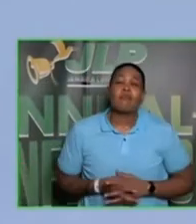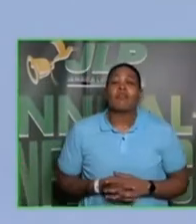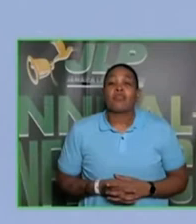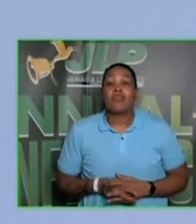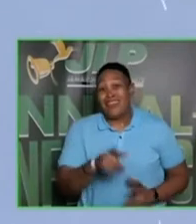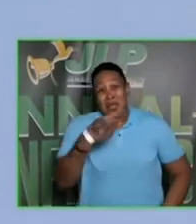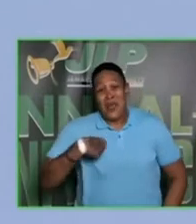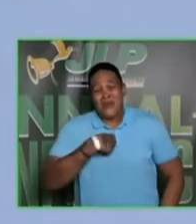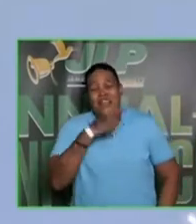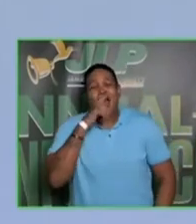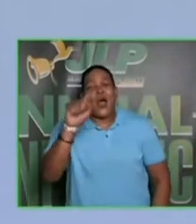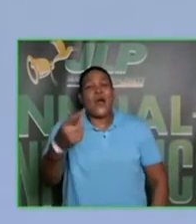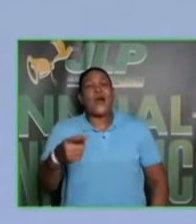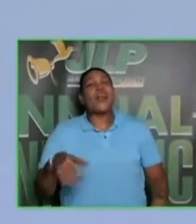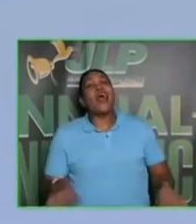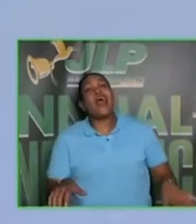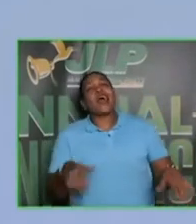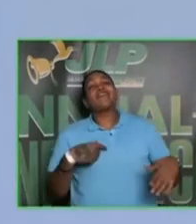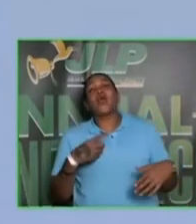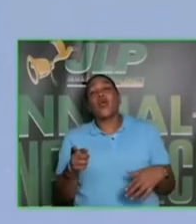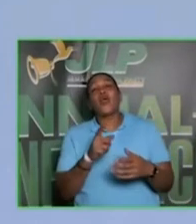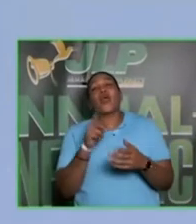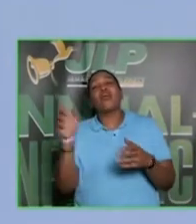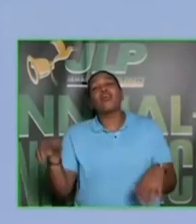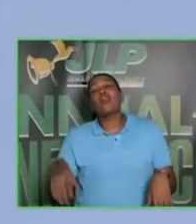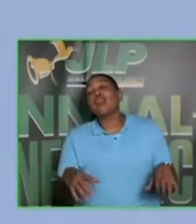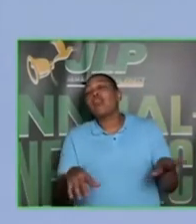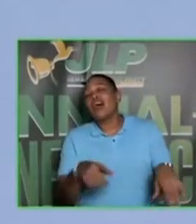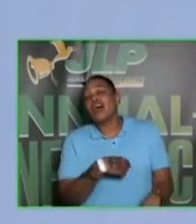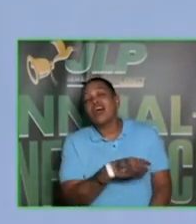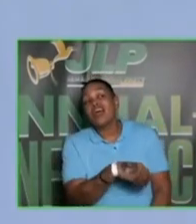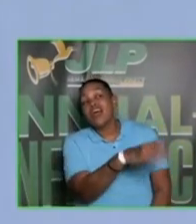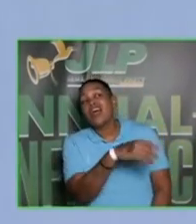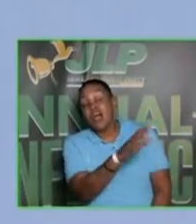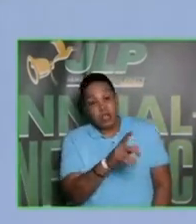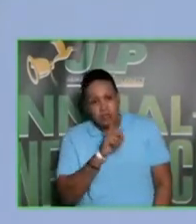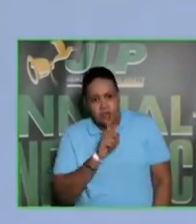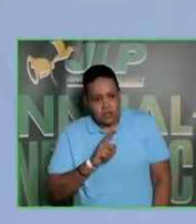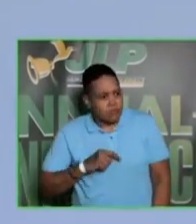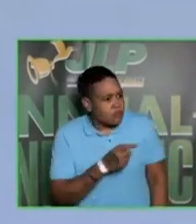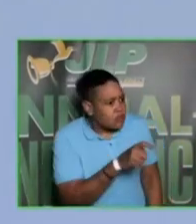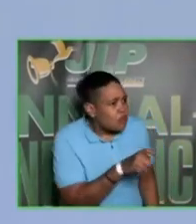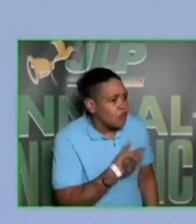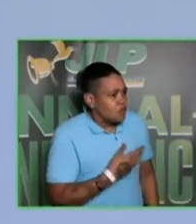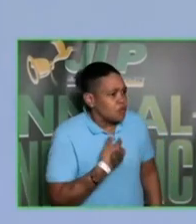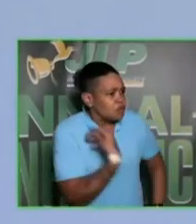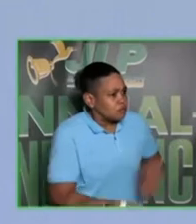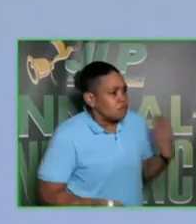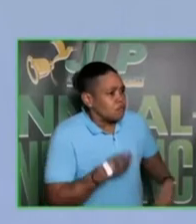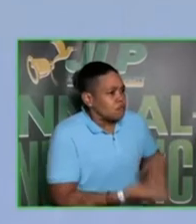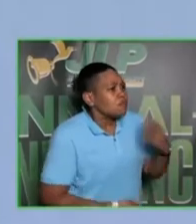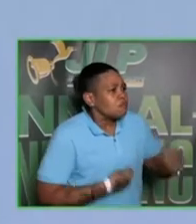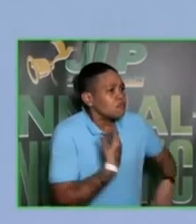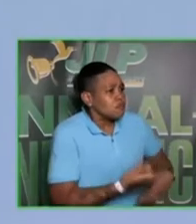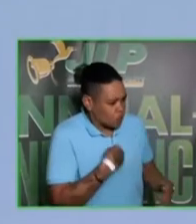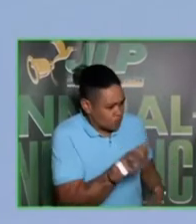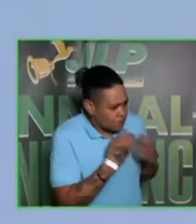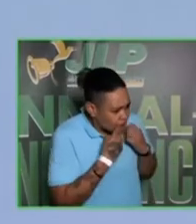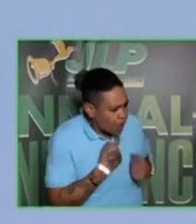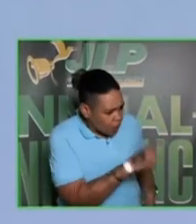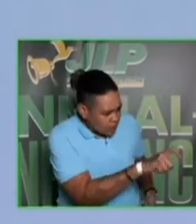And we're not just active in a weak and fenke-fenke way. No, we are active and strong in demonstrating our care for